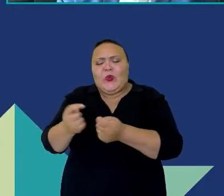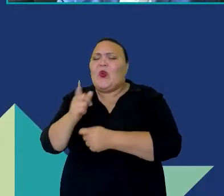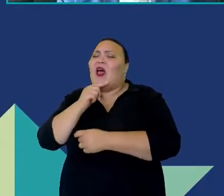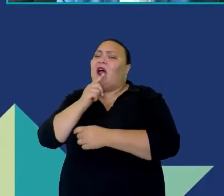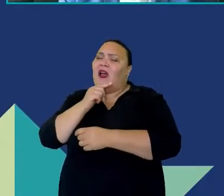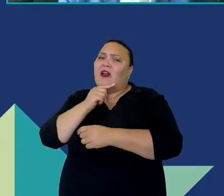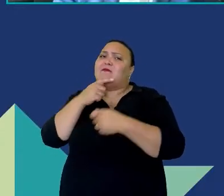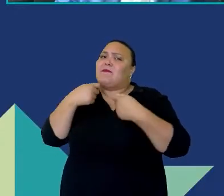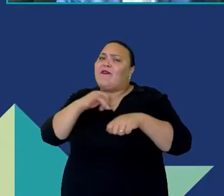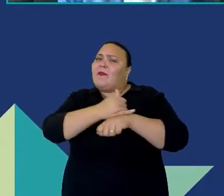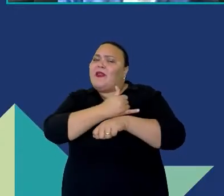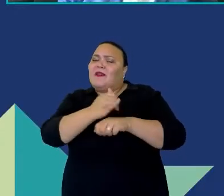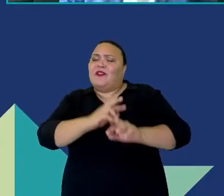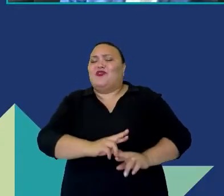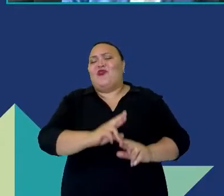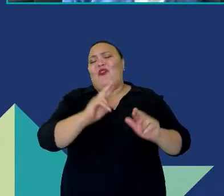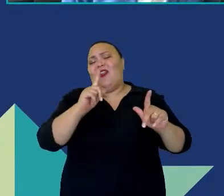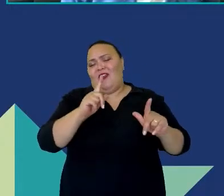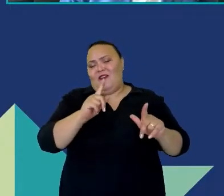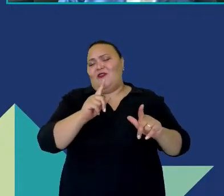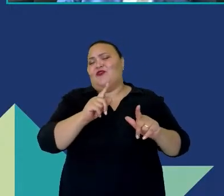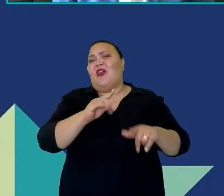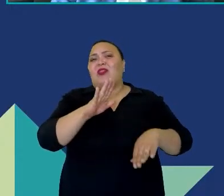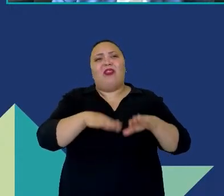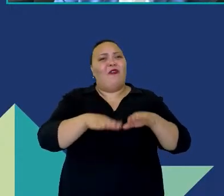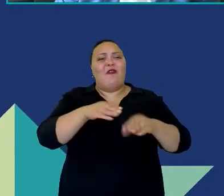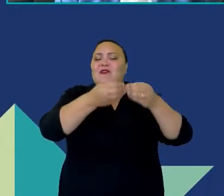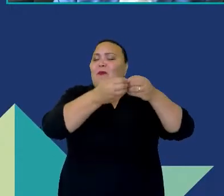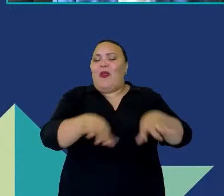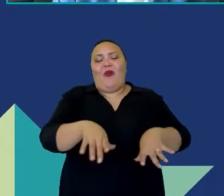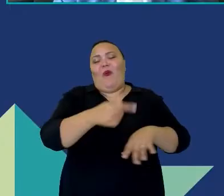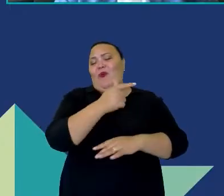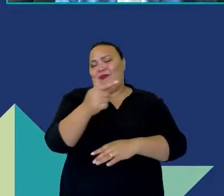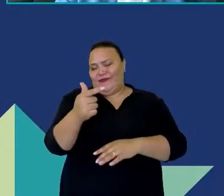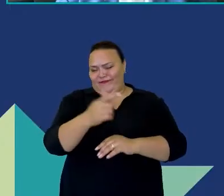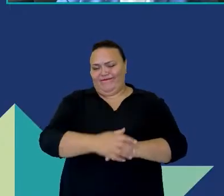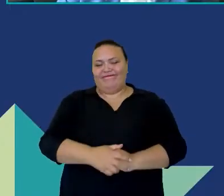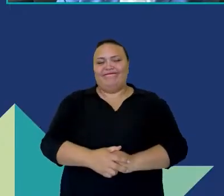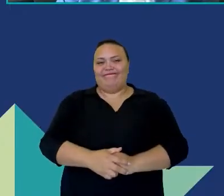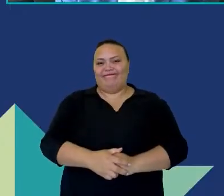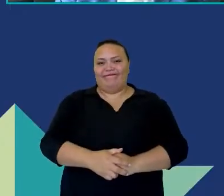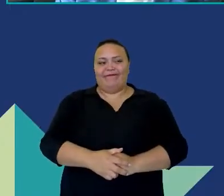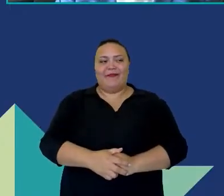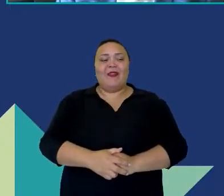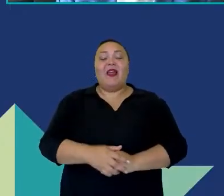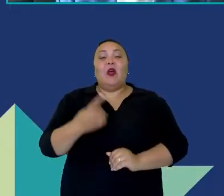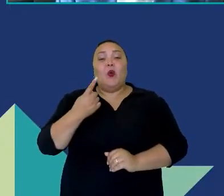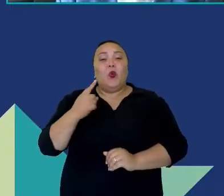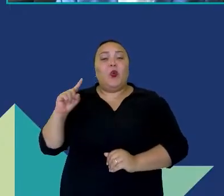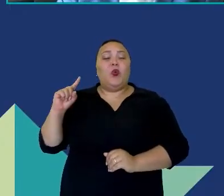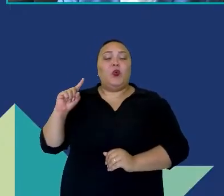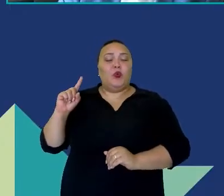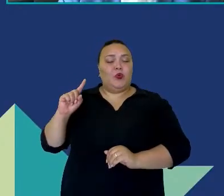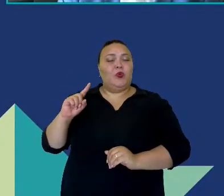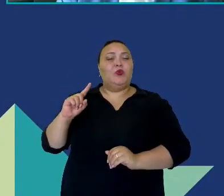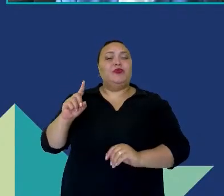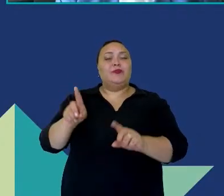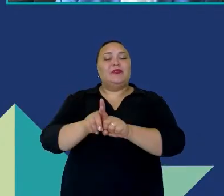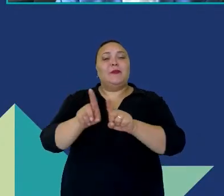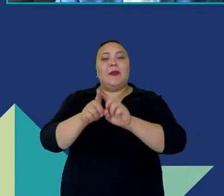And last but not least, just wanted to highlight Jagersfontein, again in South Africa in